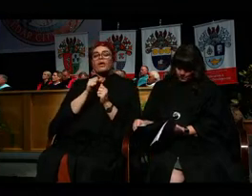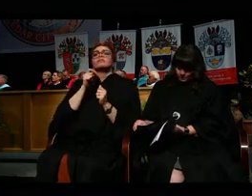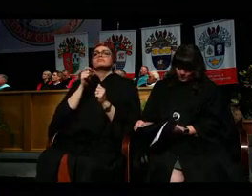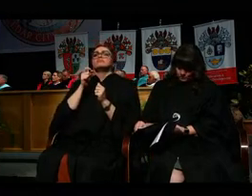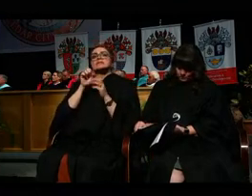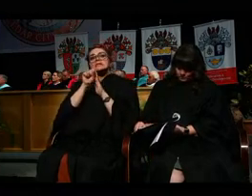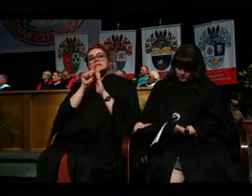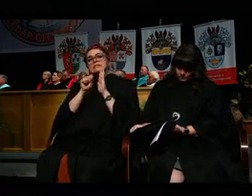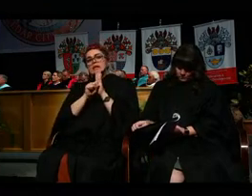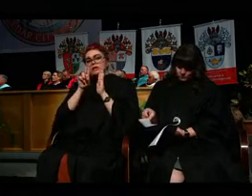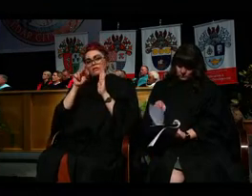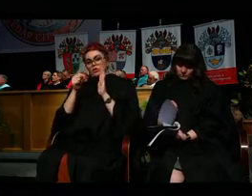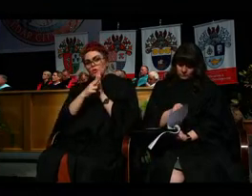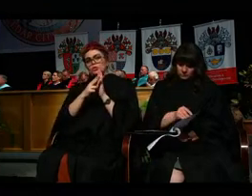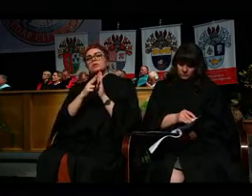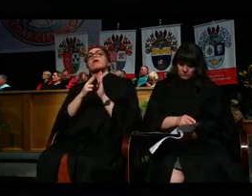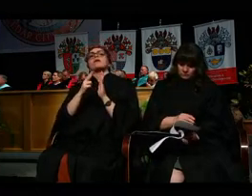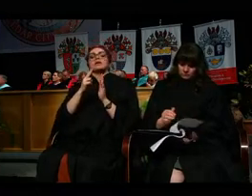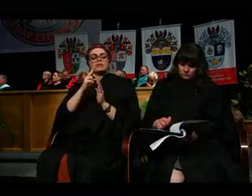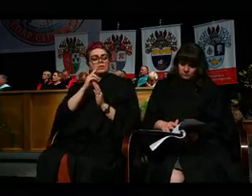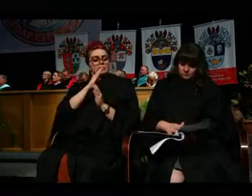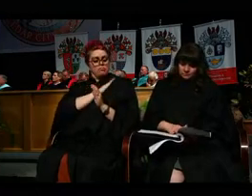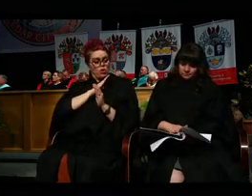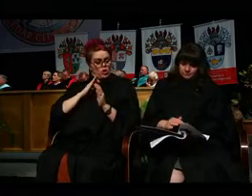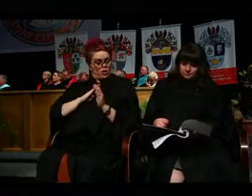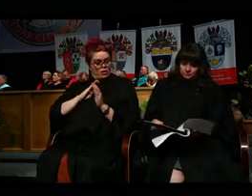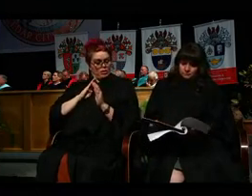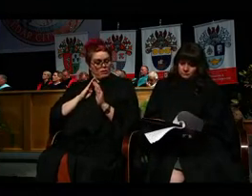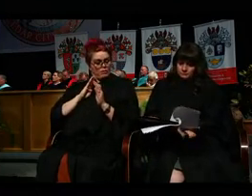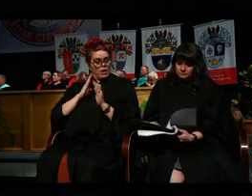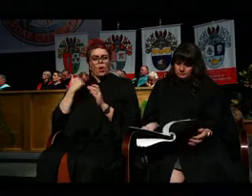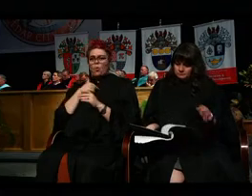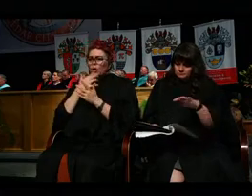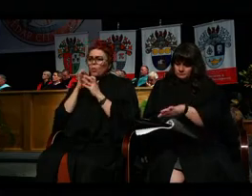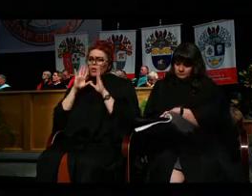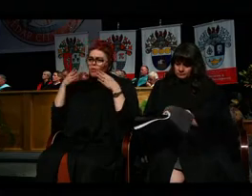Higher Education to make strides, dramatic strides, in